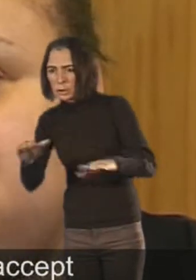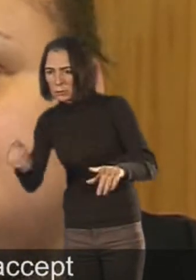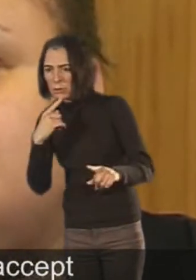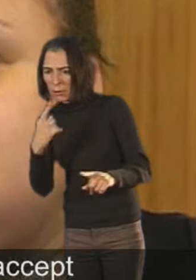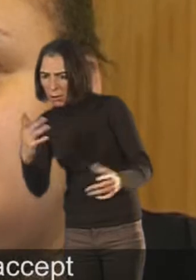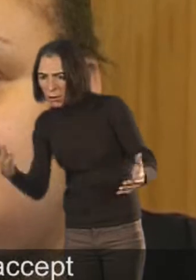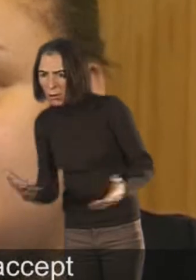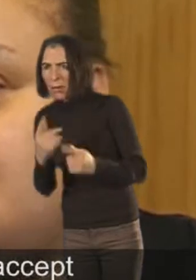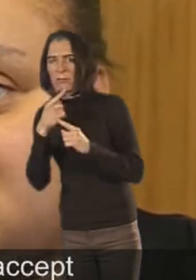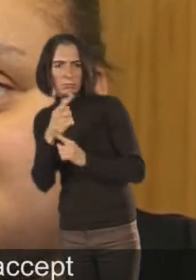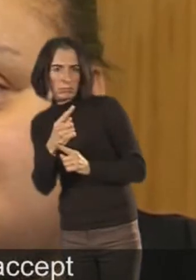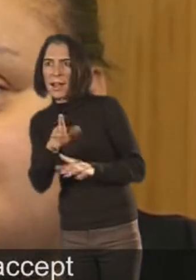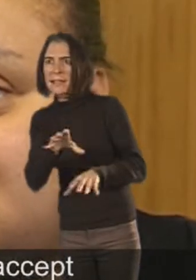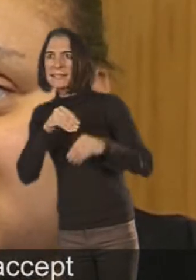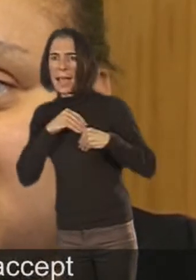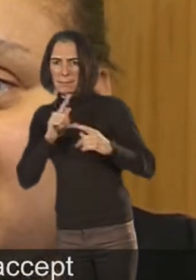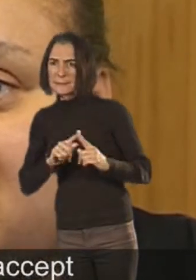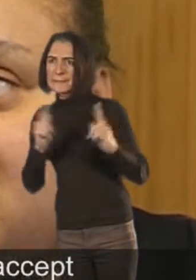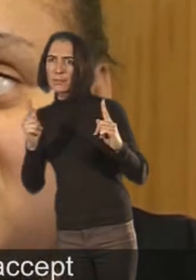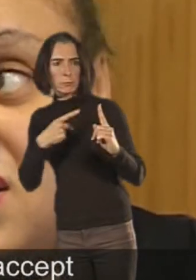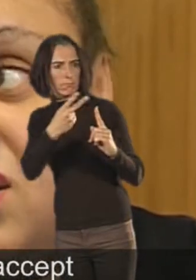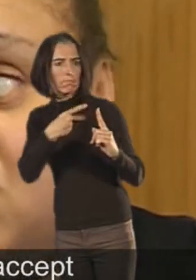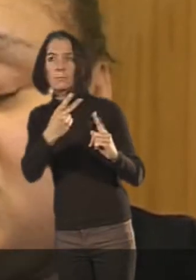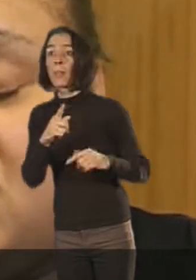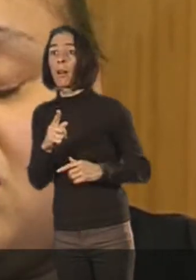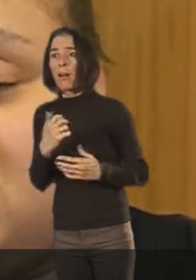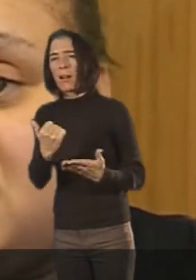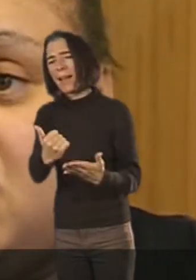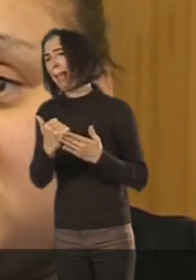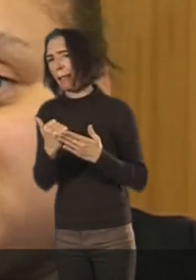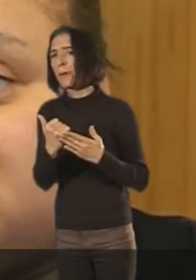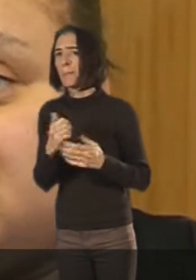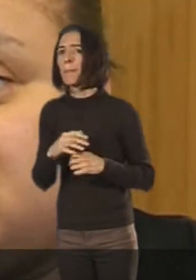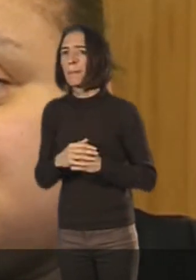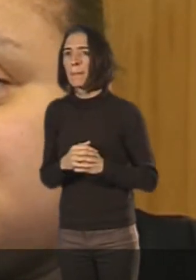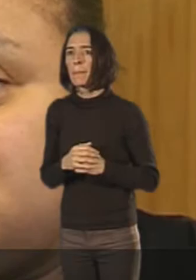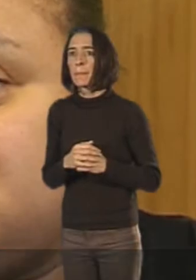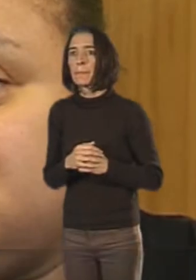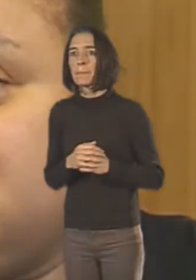accept differences, and that has helped Rihanna a lot as well.